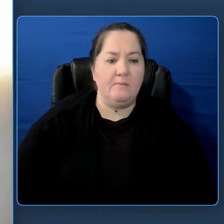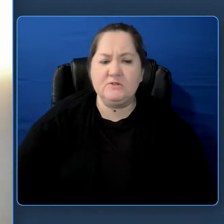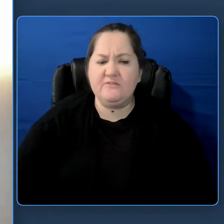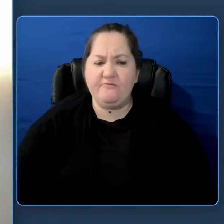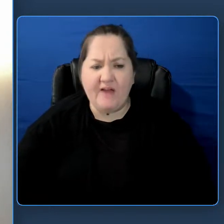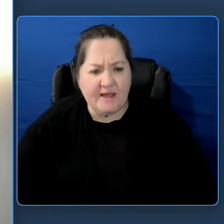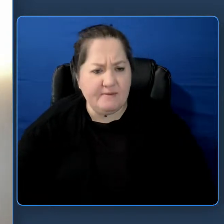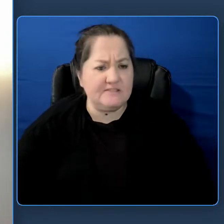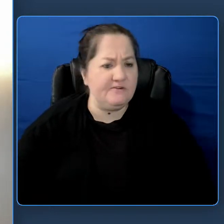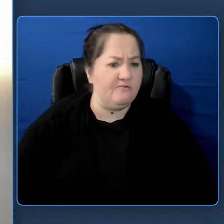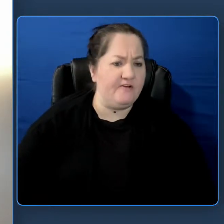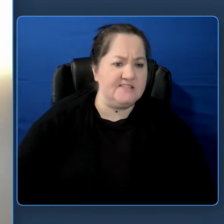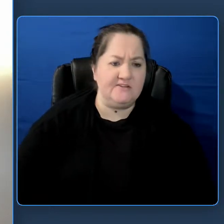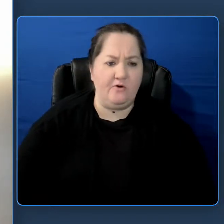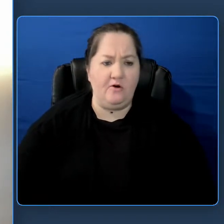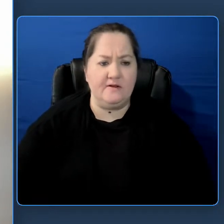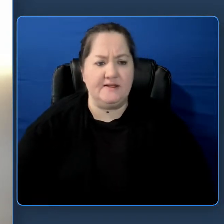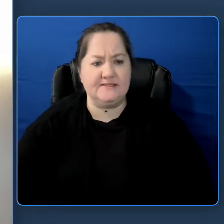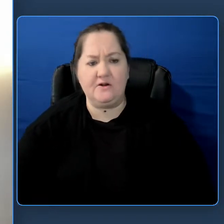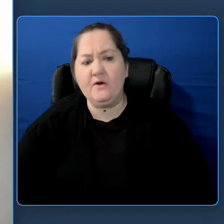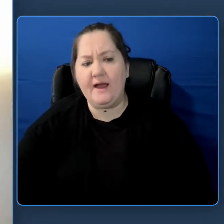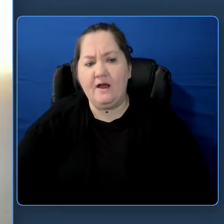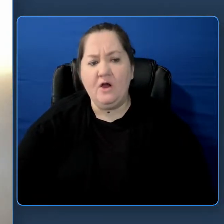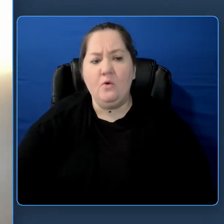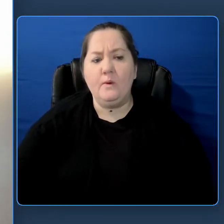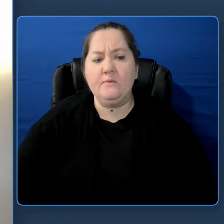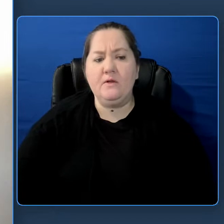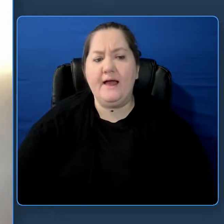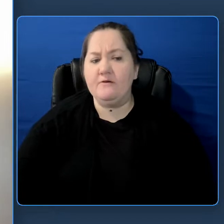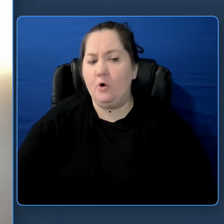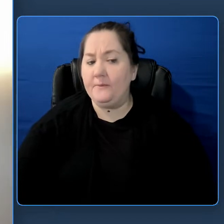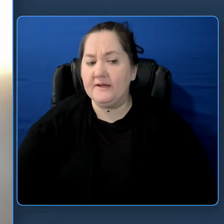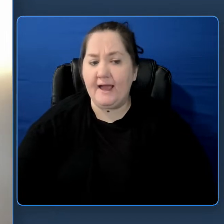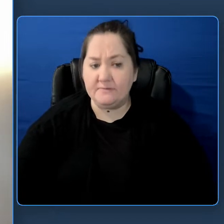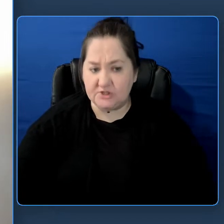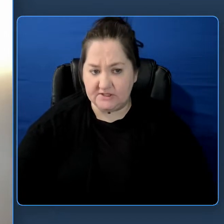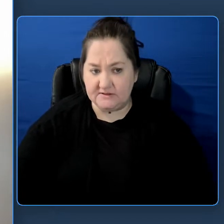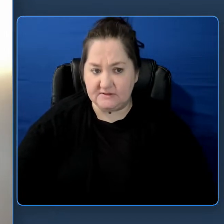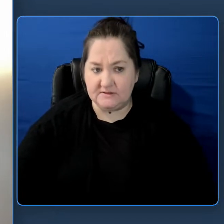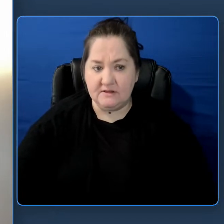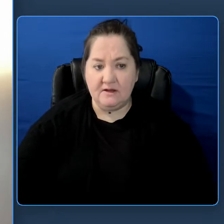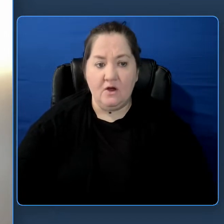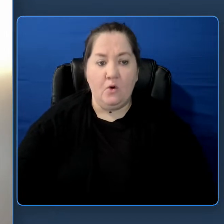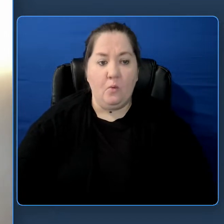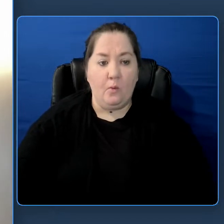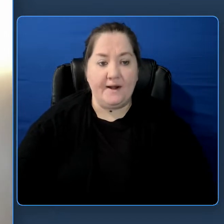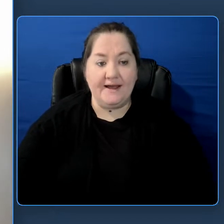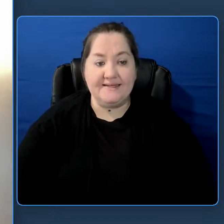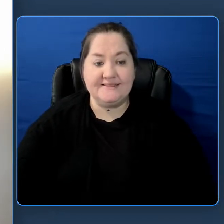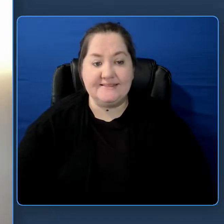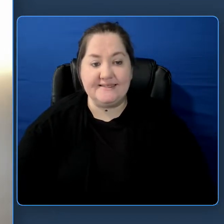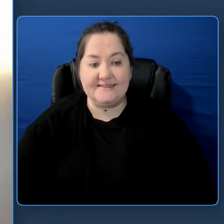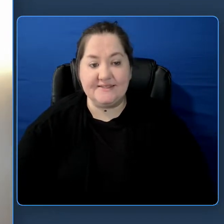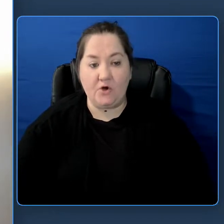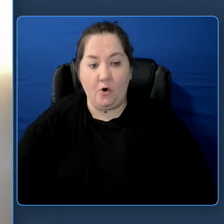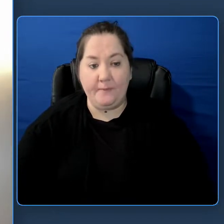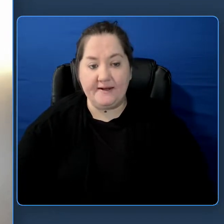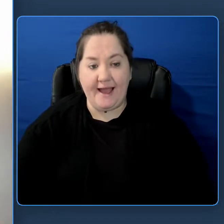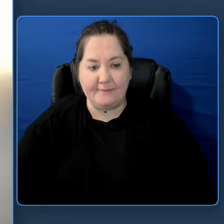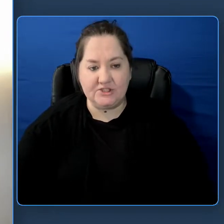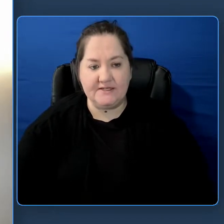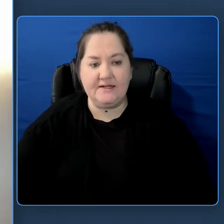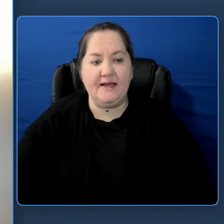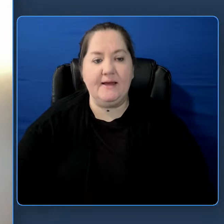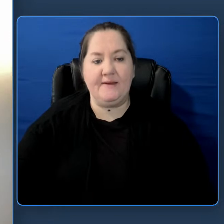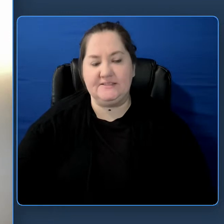the most famous film festival. And they said, oh yeah, we will have open captions. When I see it says